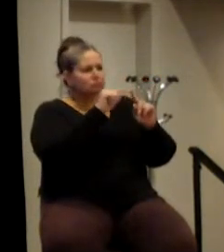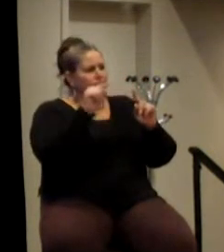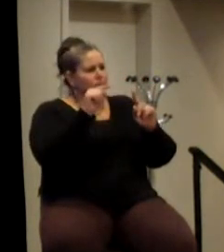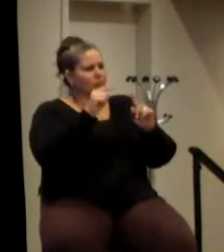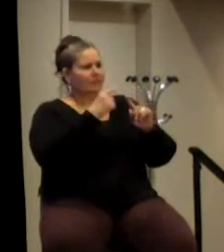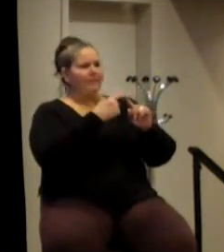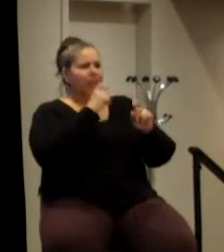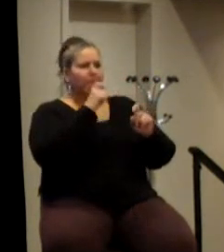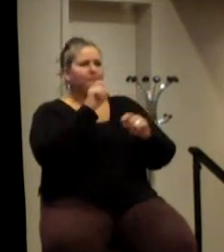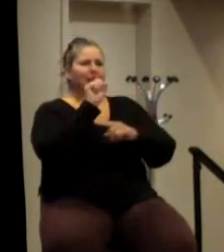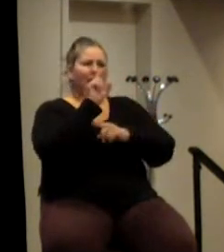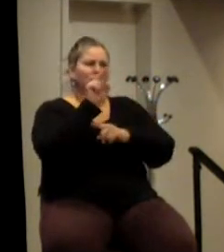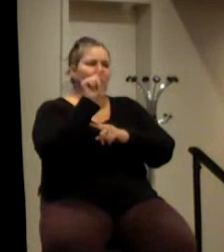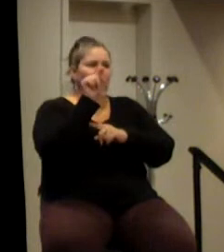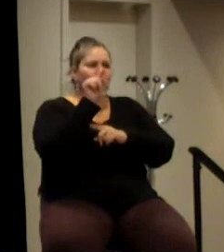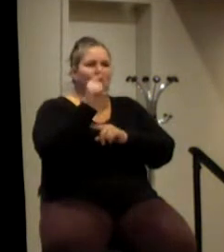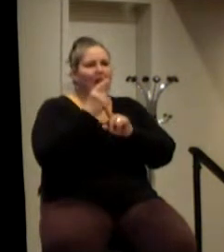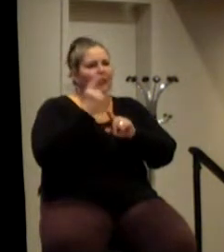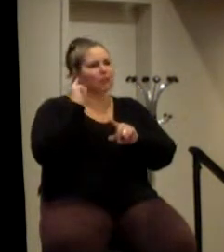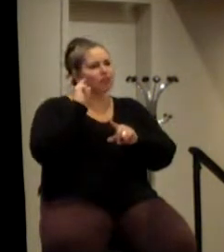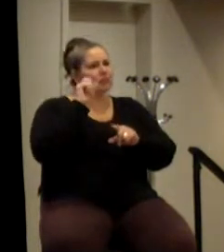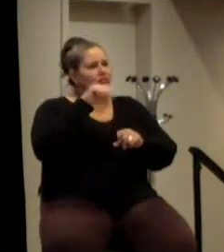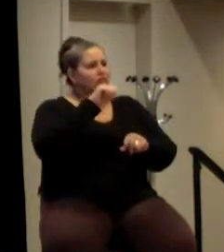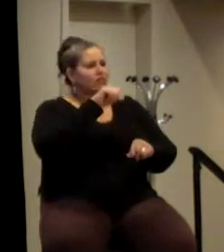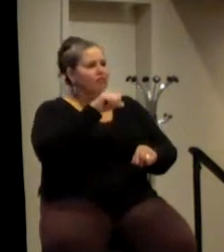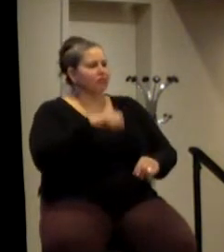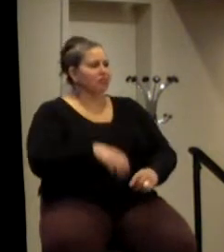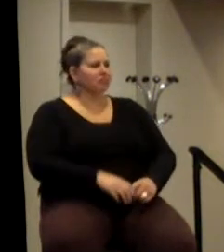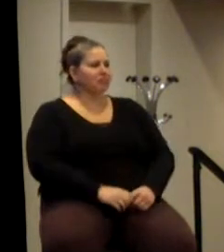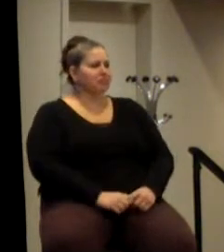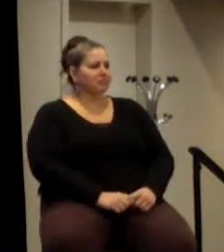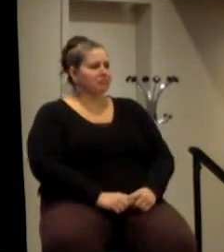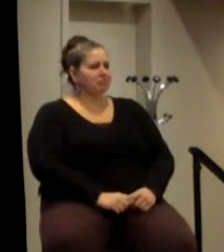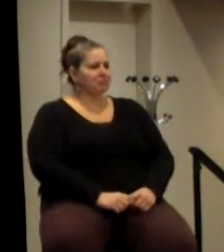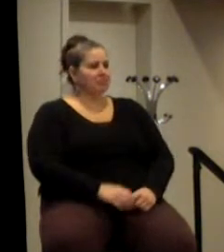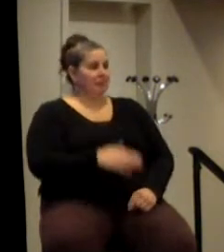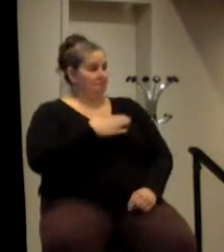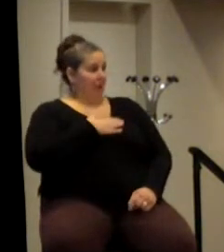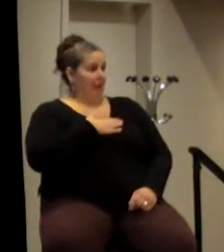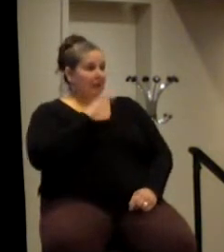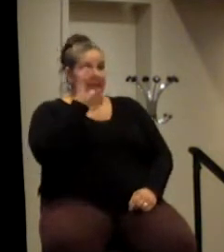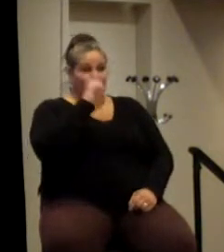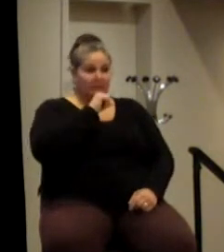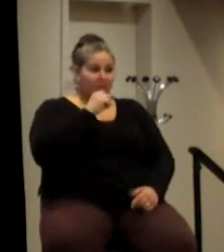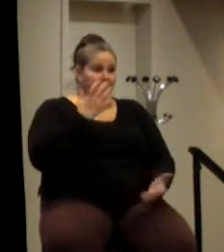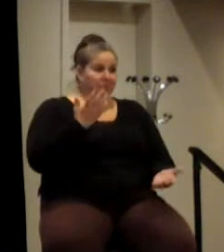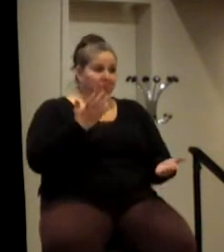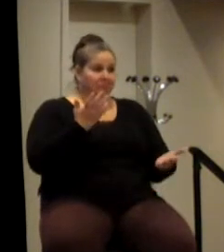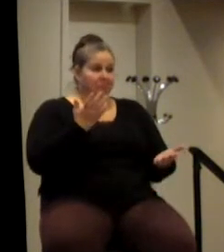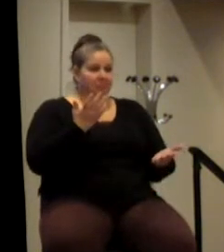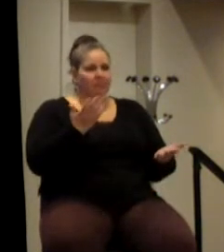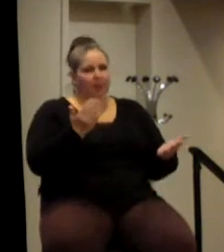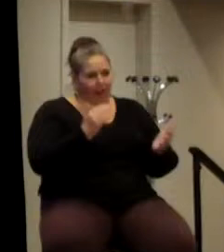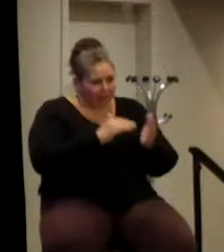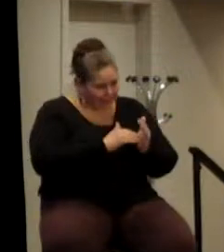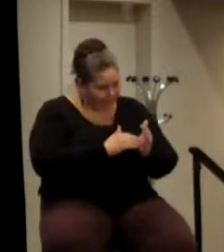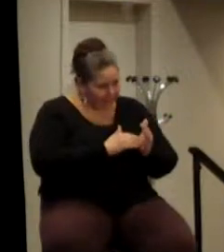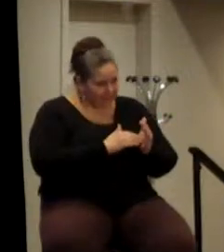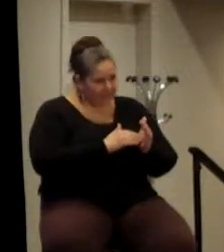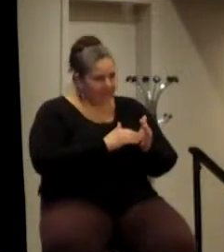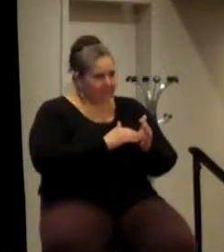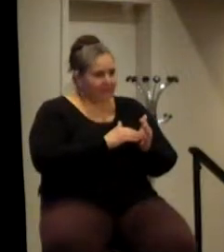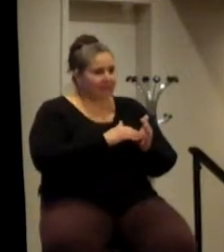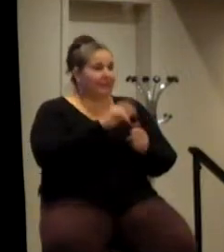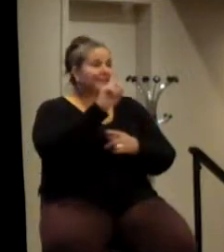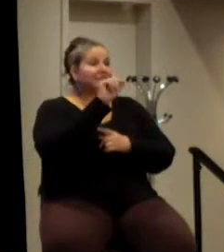Syracuse University last week, but I don't. My guess is, and again, the data on the website will show, but my guess